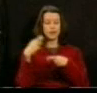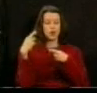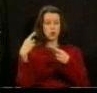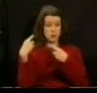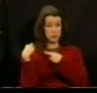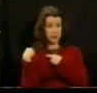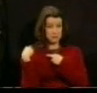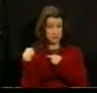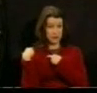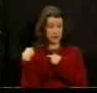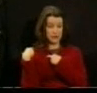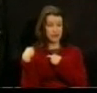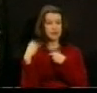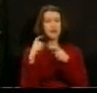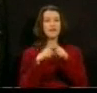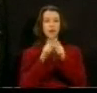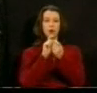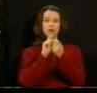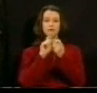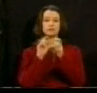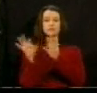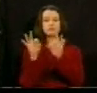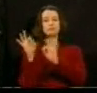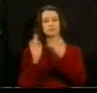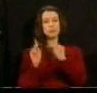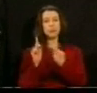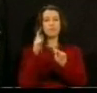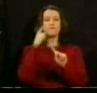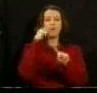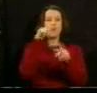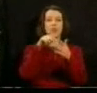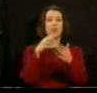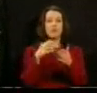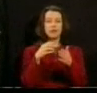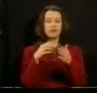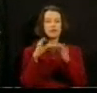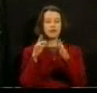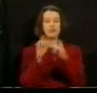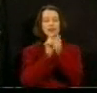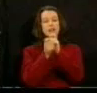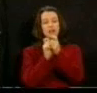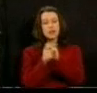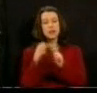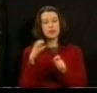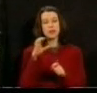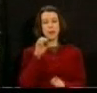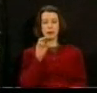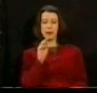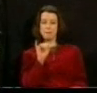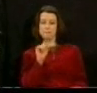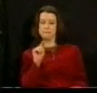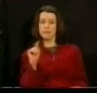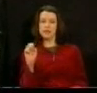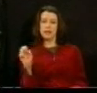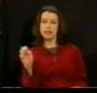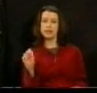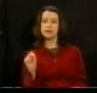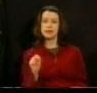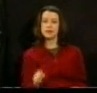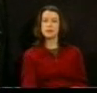responsibility of realigning the committees after the new commissioners take office. Commissioner Lambert, second